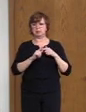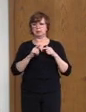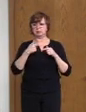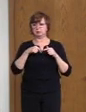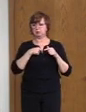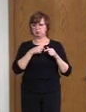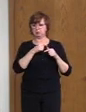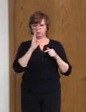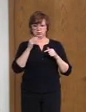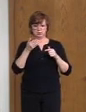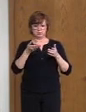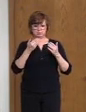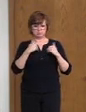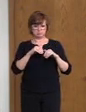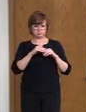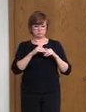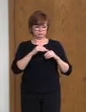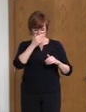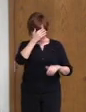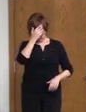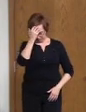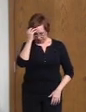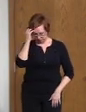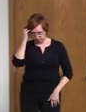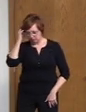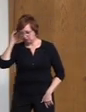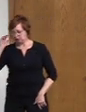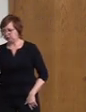we'll have our next presenters come out.